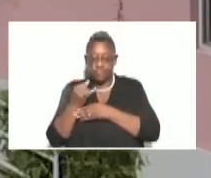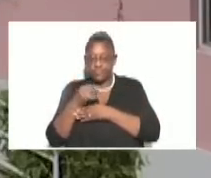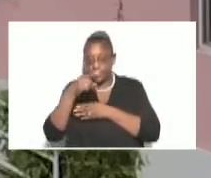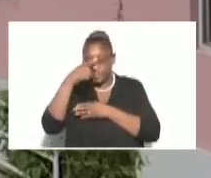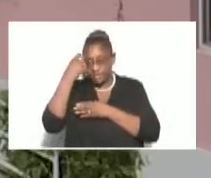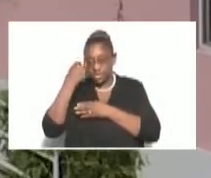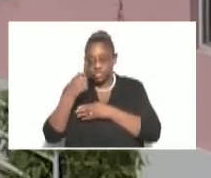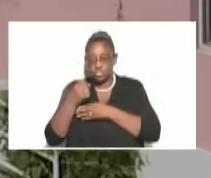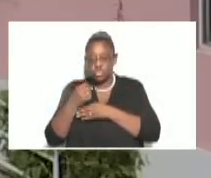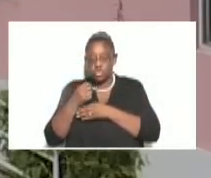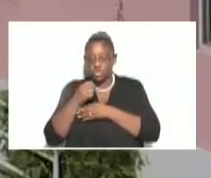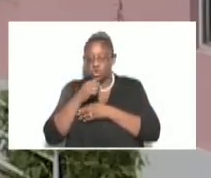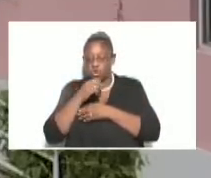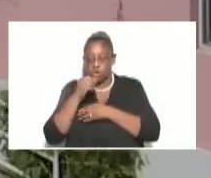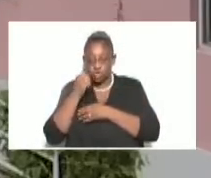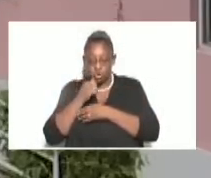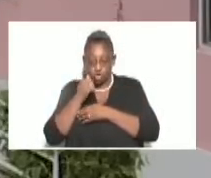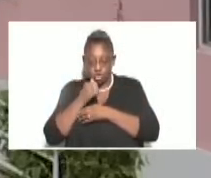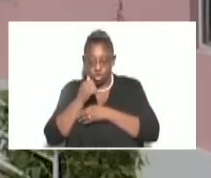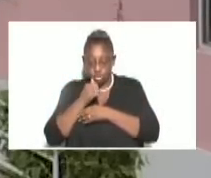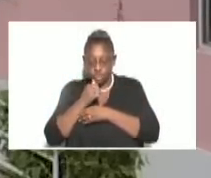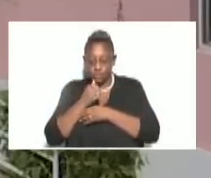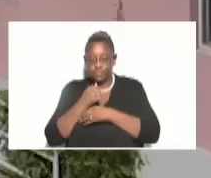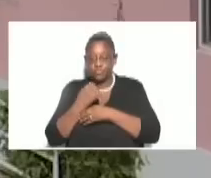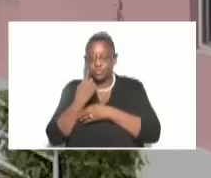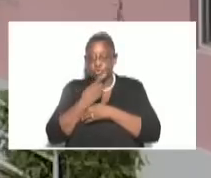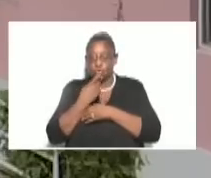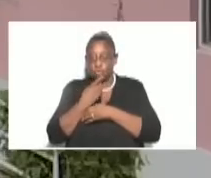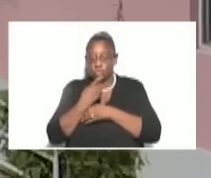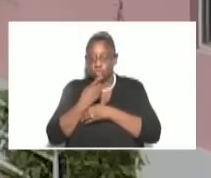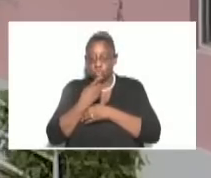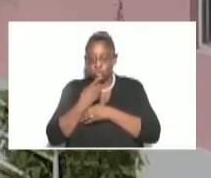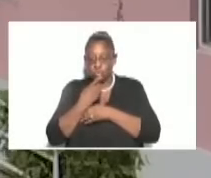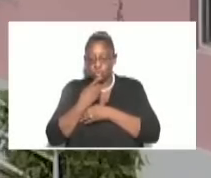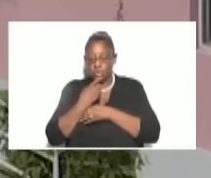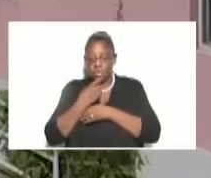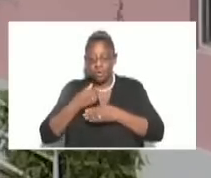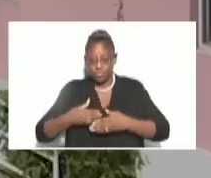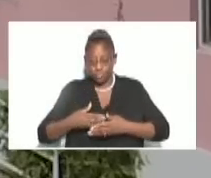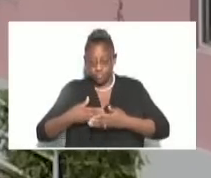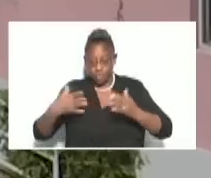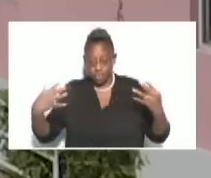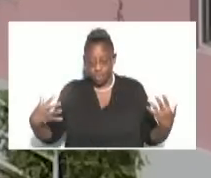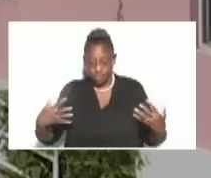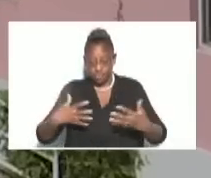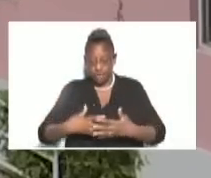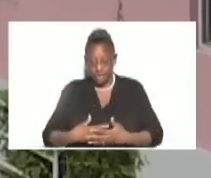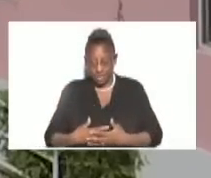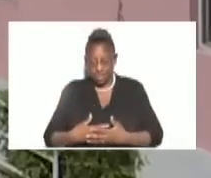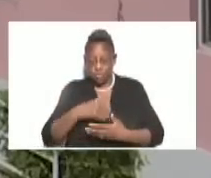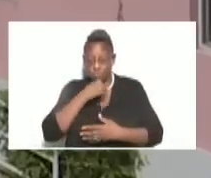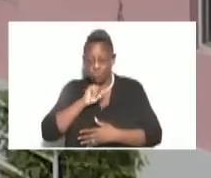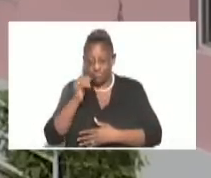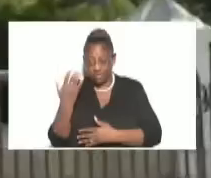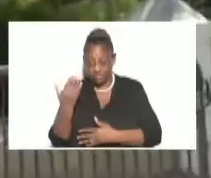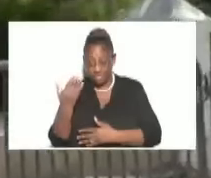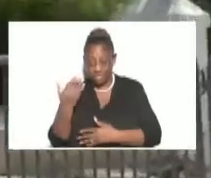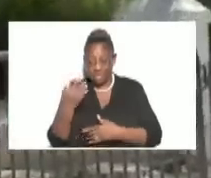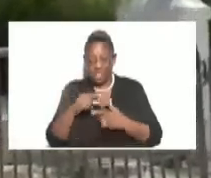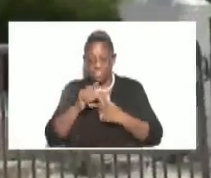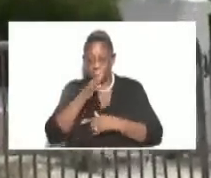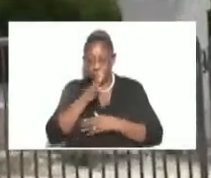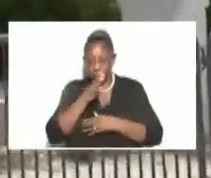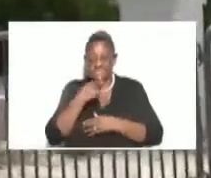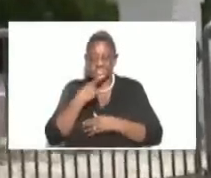including a 43-year-old doctor who is believed to have performed the procedure. The victim this time, a 15-year-old girl.